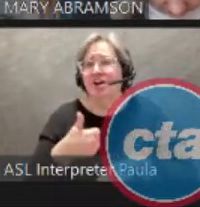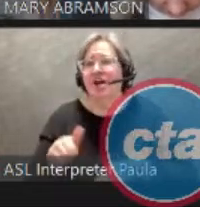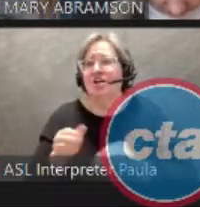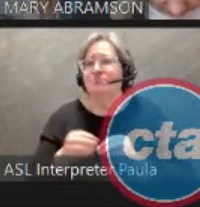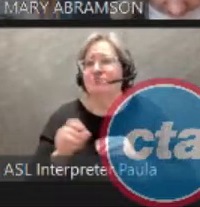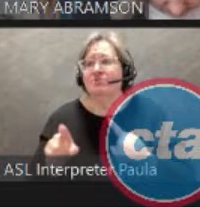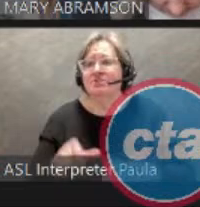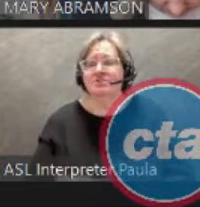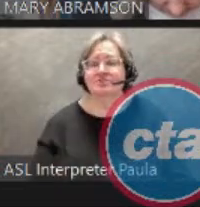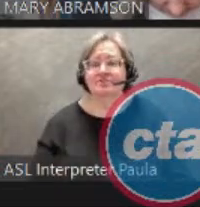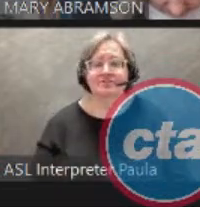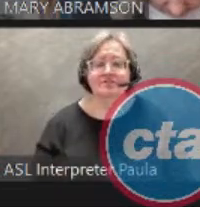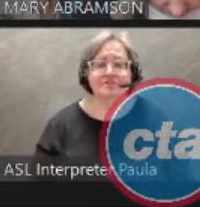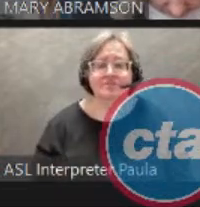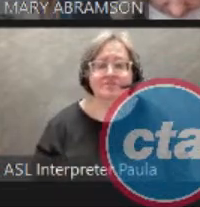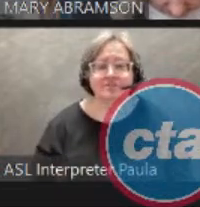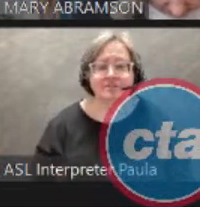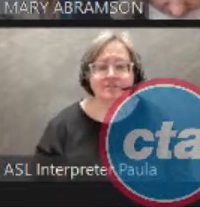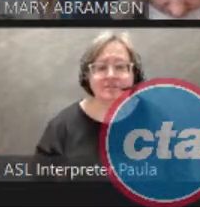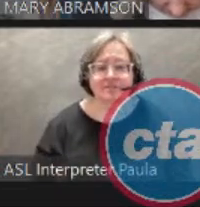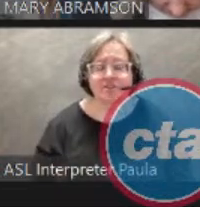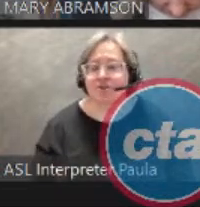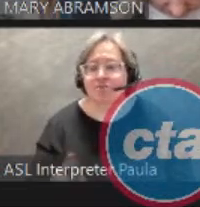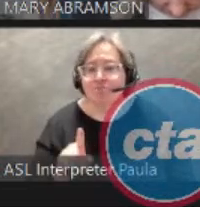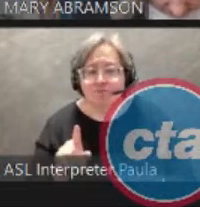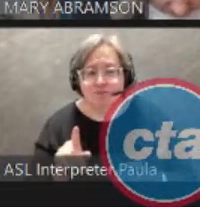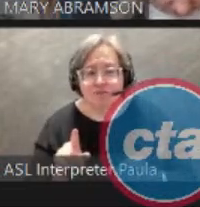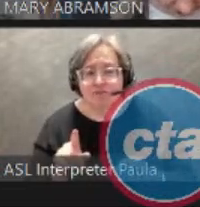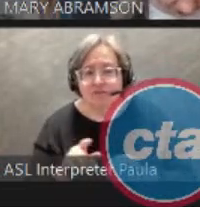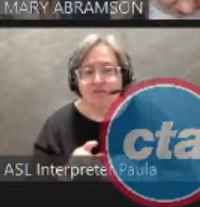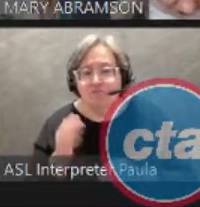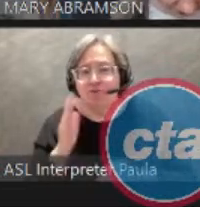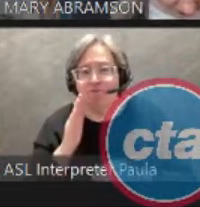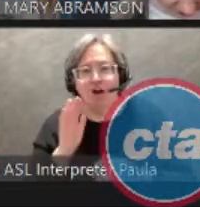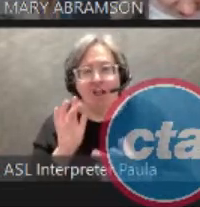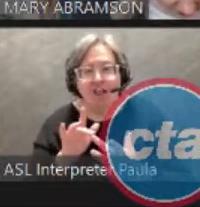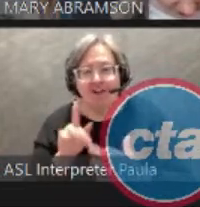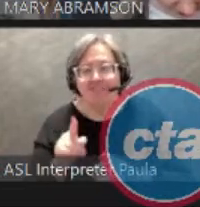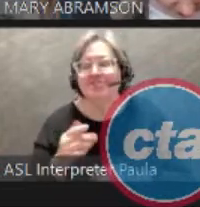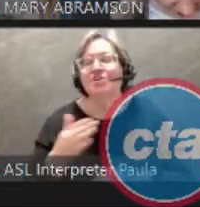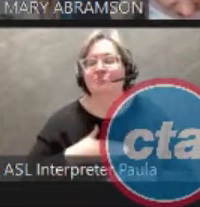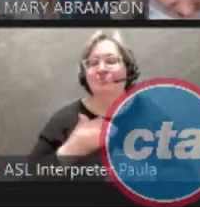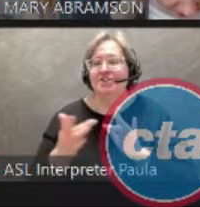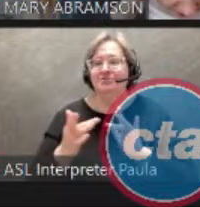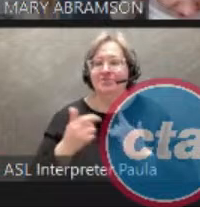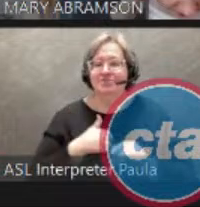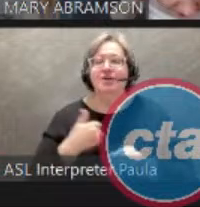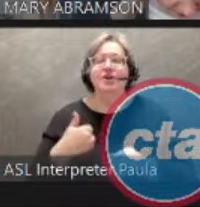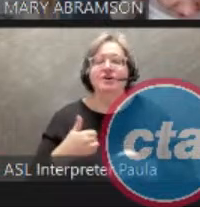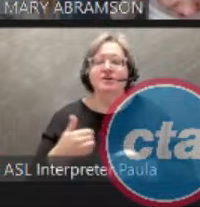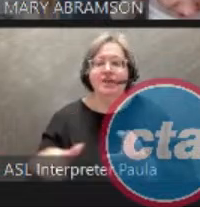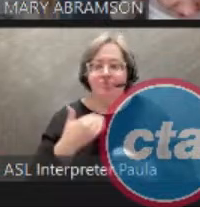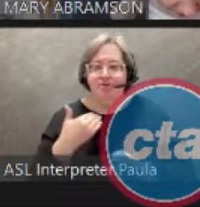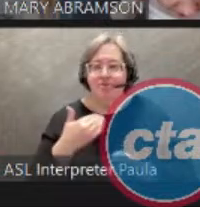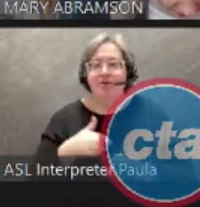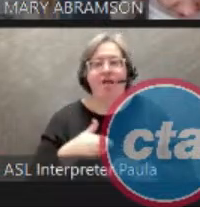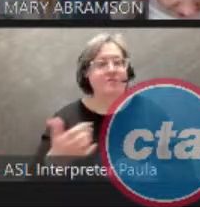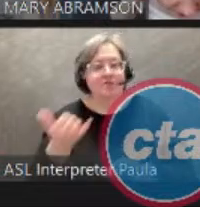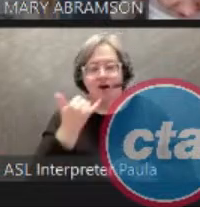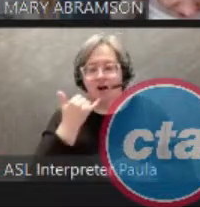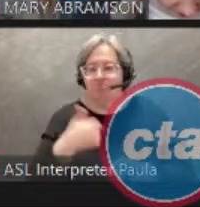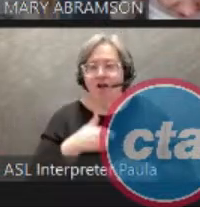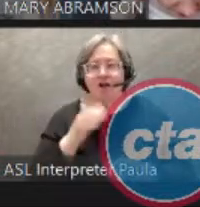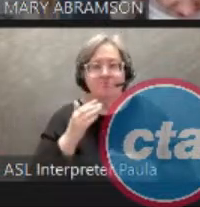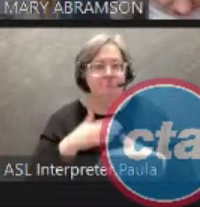questions? We don't know where to find you. Yeah, please reach out to me at any time. Send me an email, give me a call. More than happy to call,